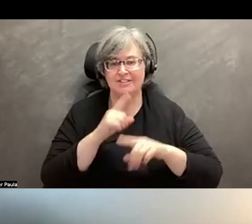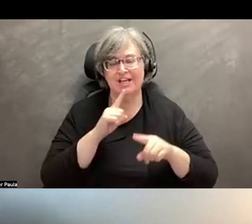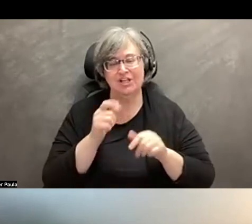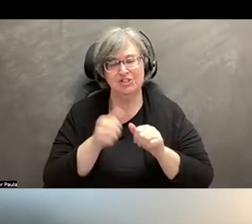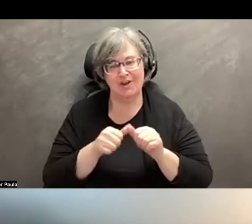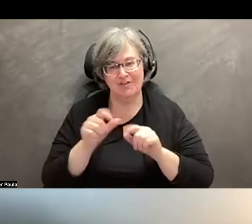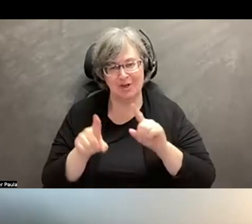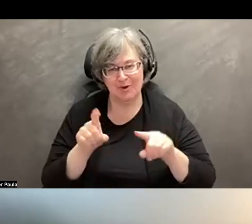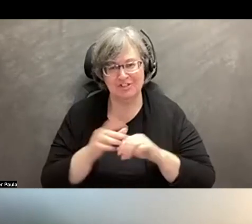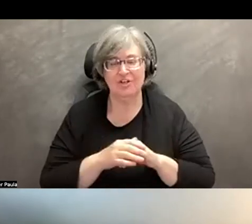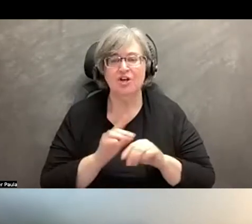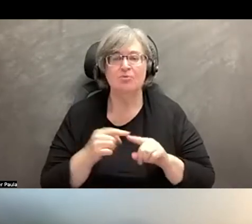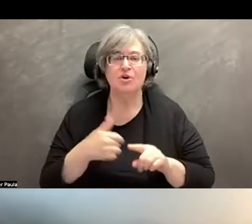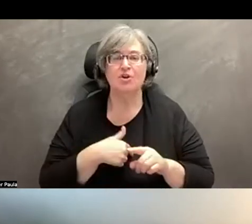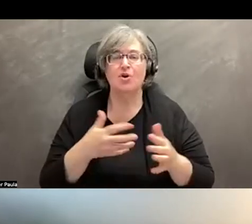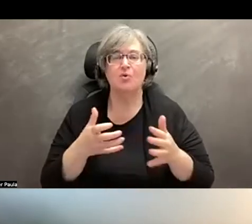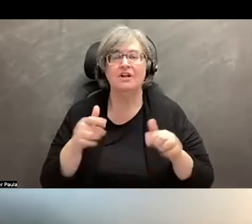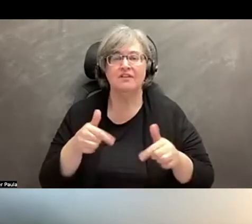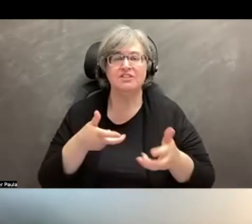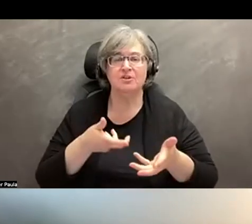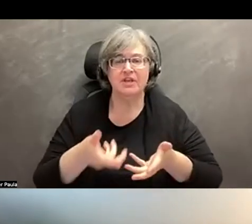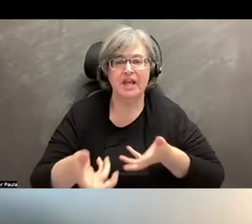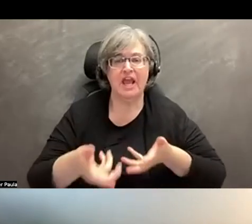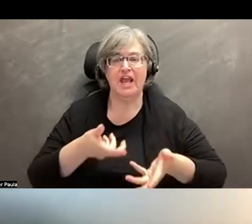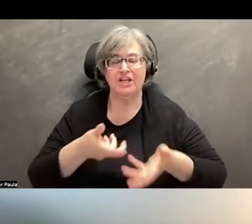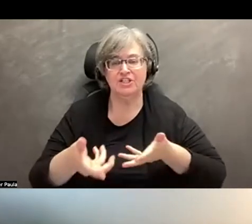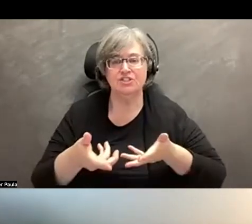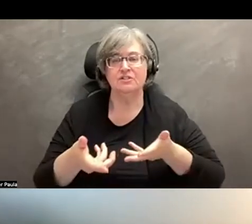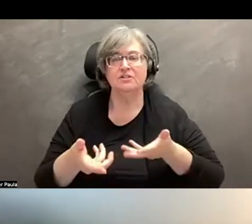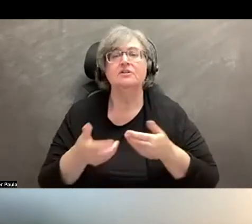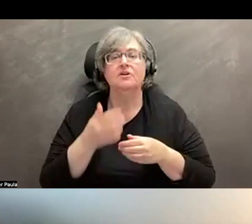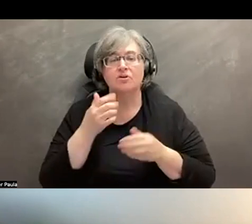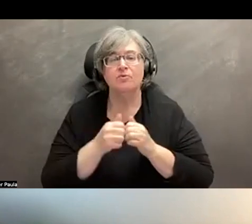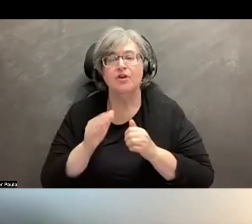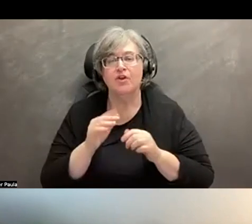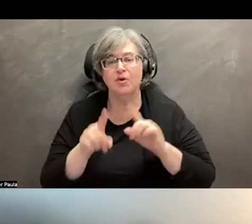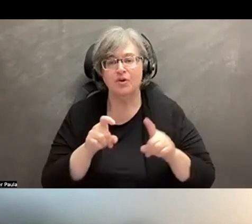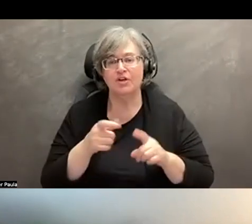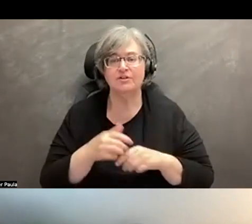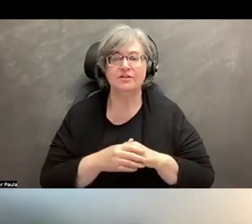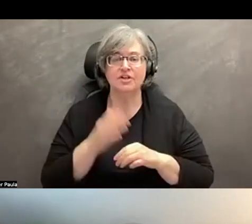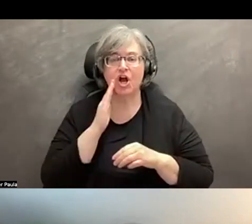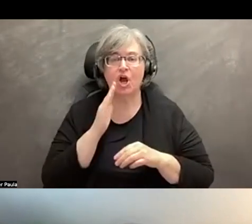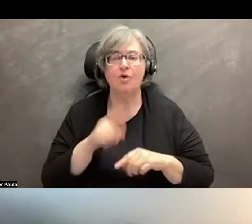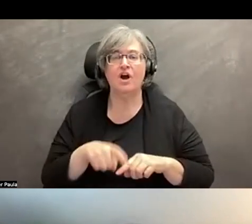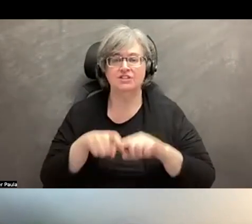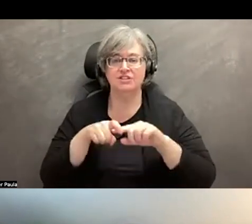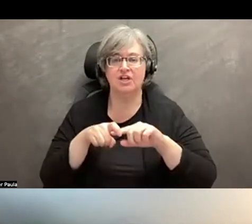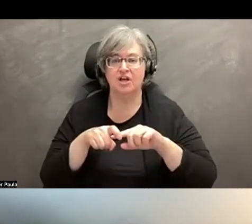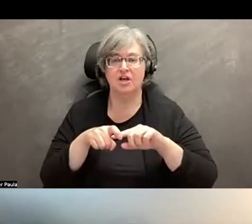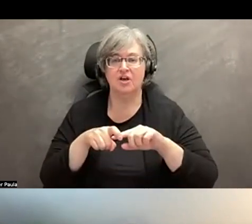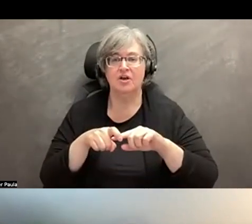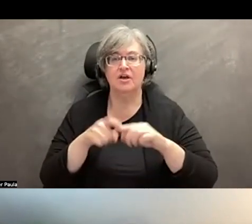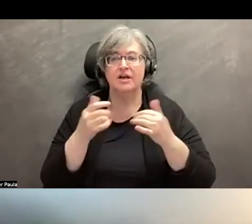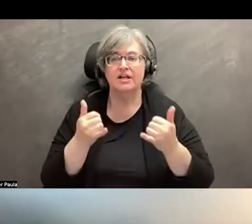question, but we did want this to be engaging with your questions. So I'm going to stop for that question and